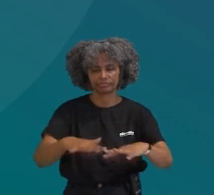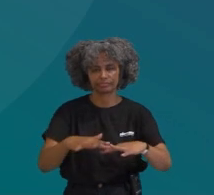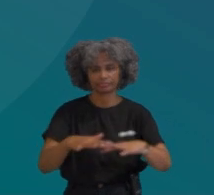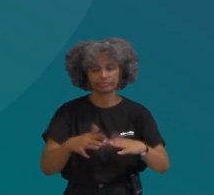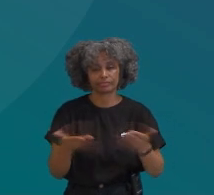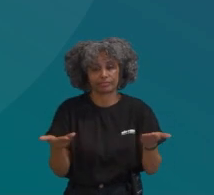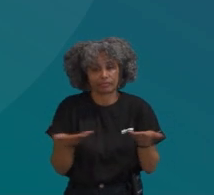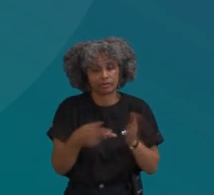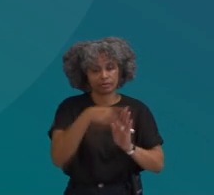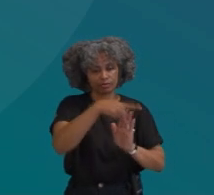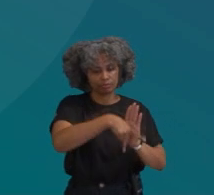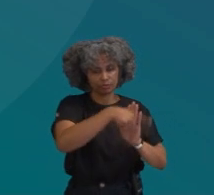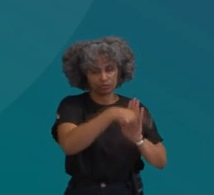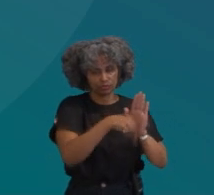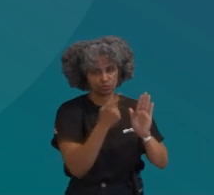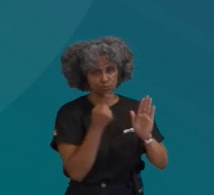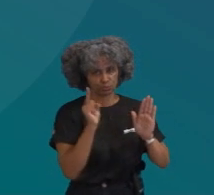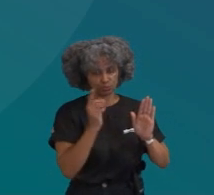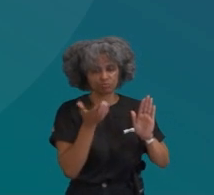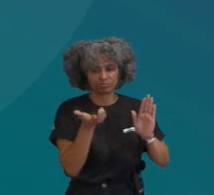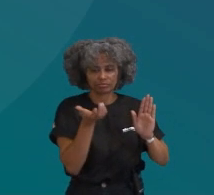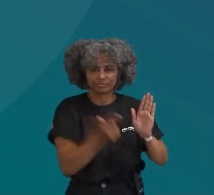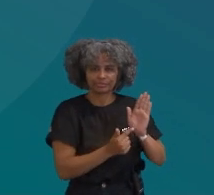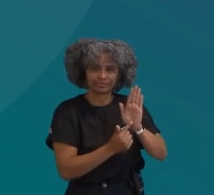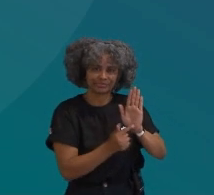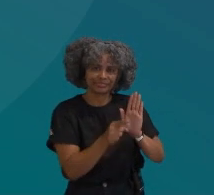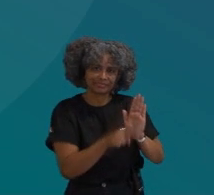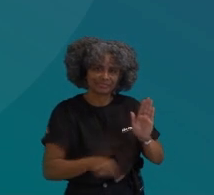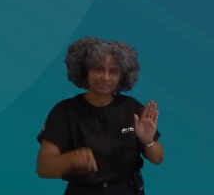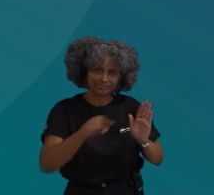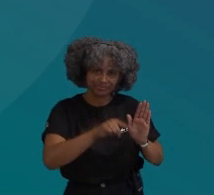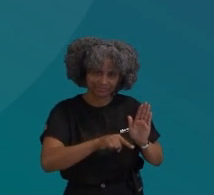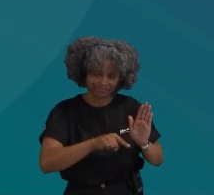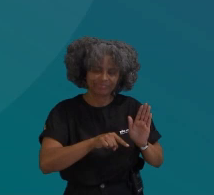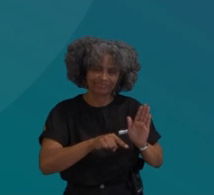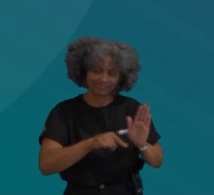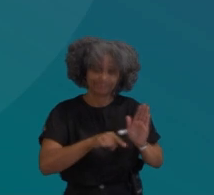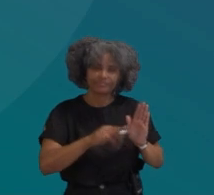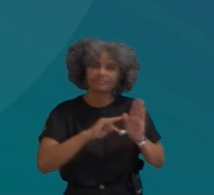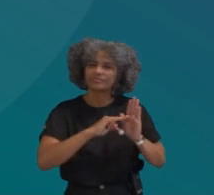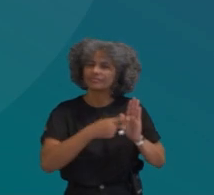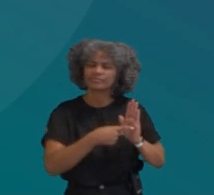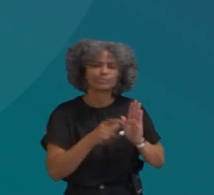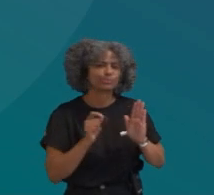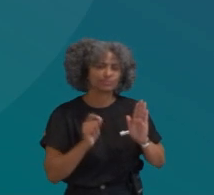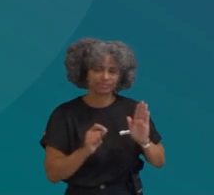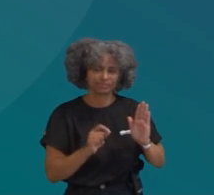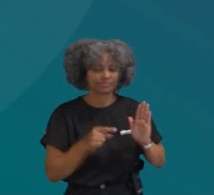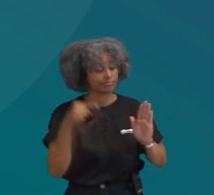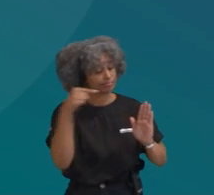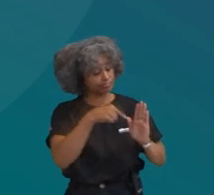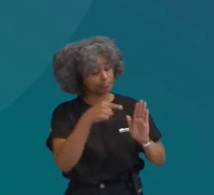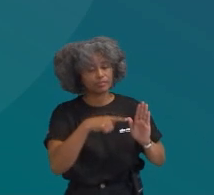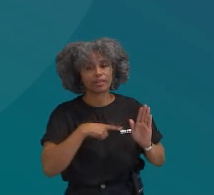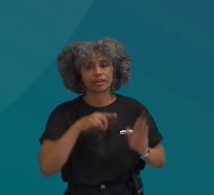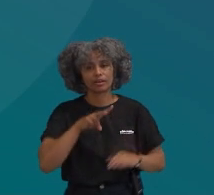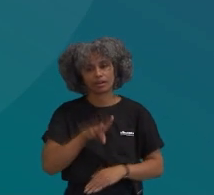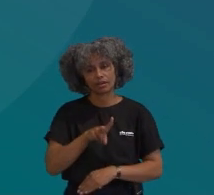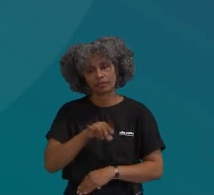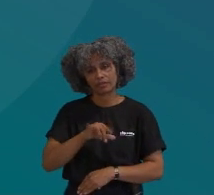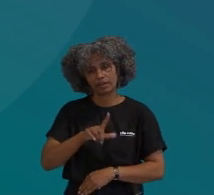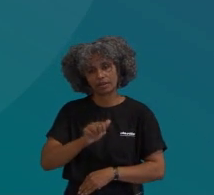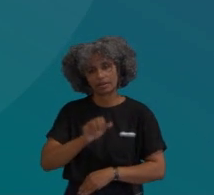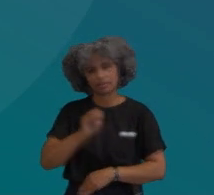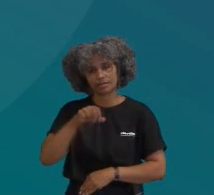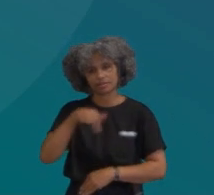you. It really is called Asanda Village. It's one of our many community projects, and it was a